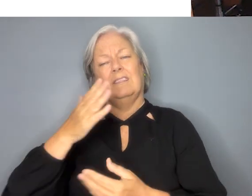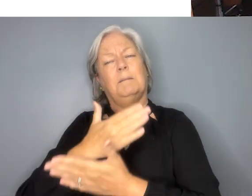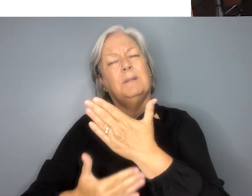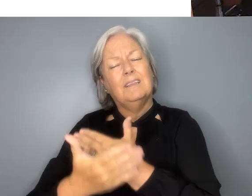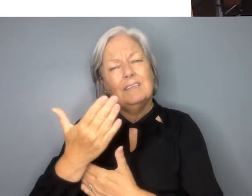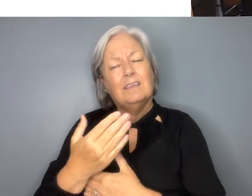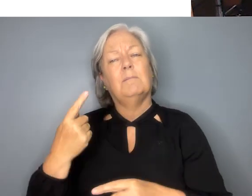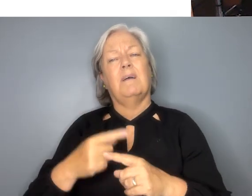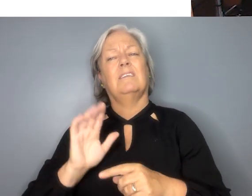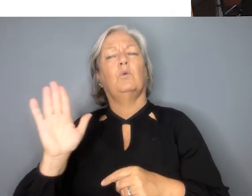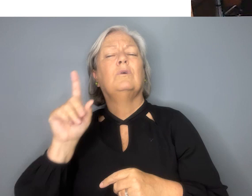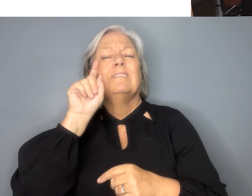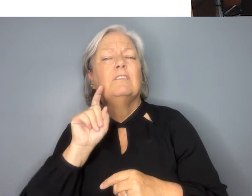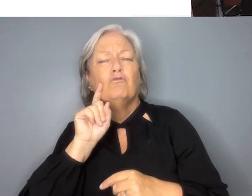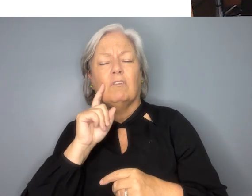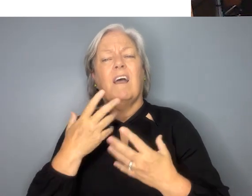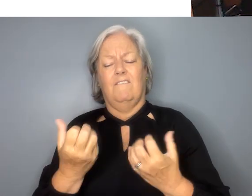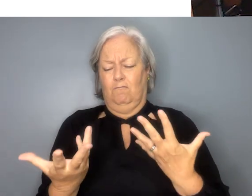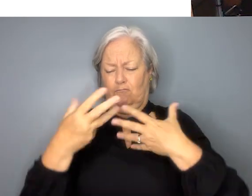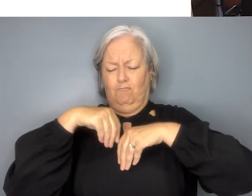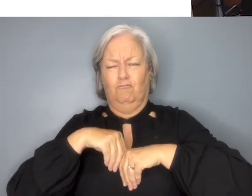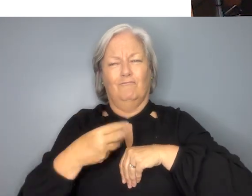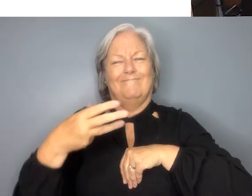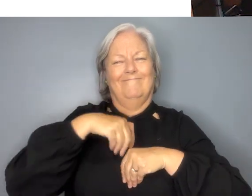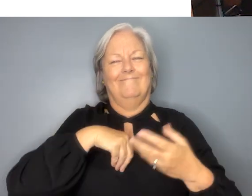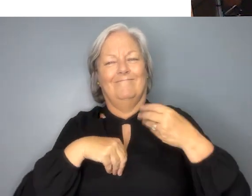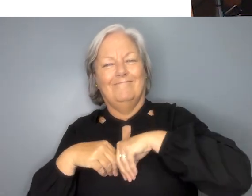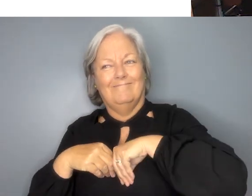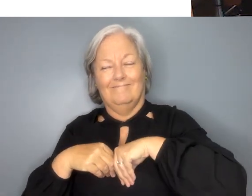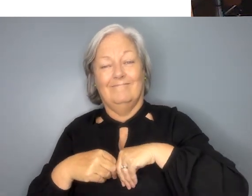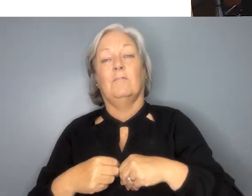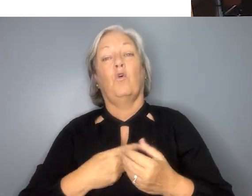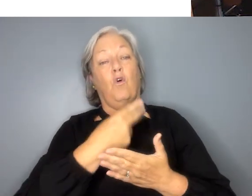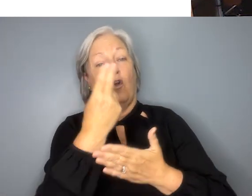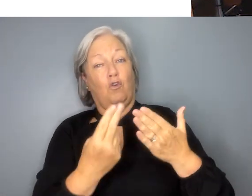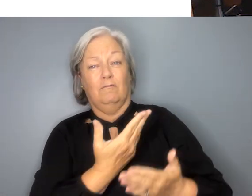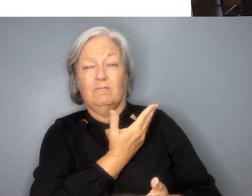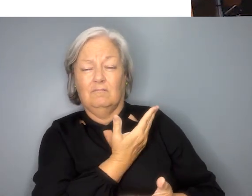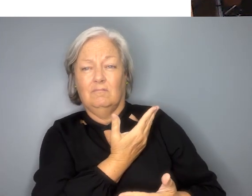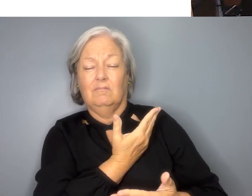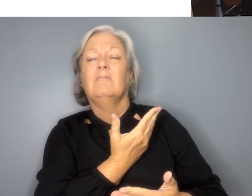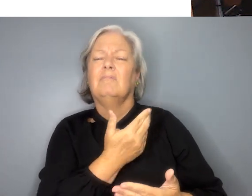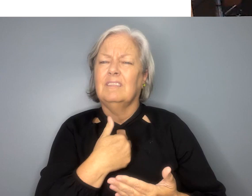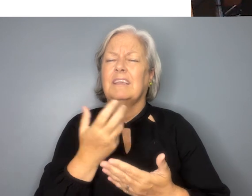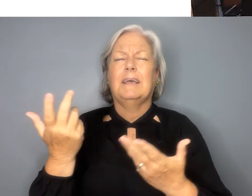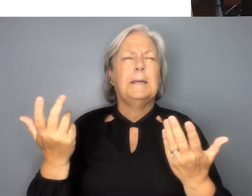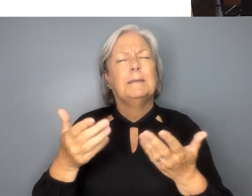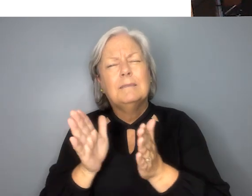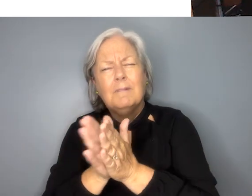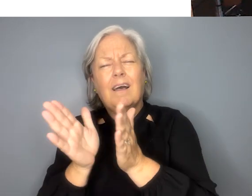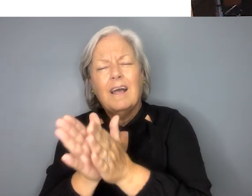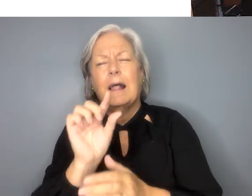our disability and our sexuality all forms part of our spiritual identity. And this is an artwork I did to help me